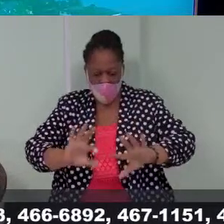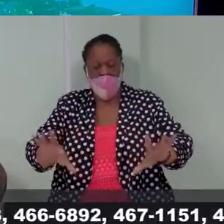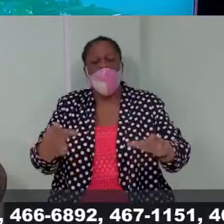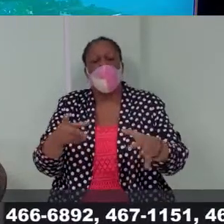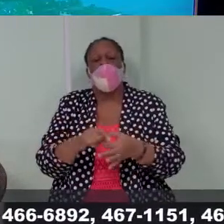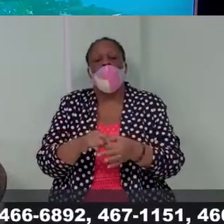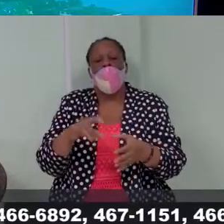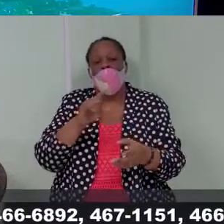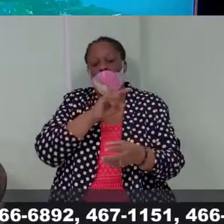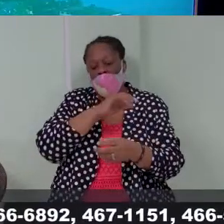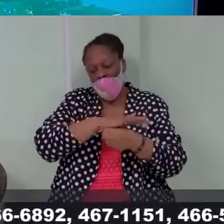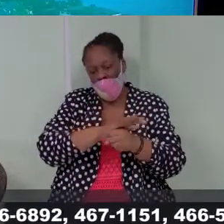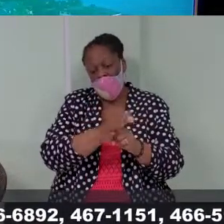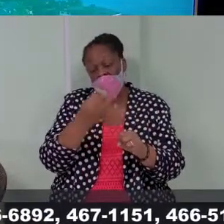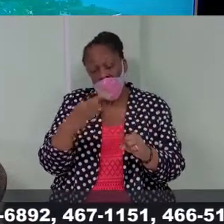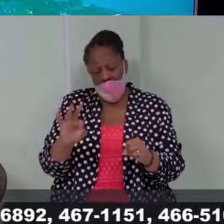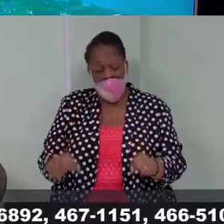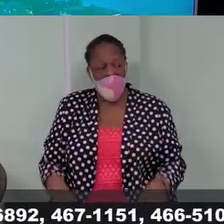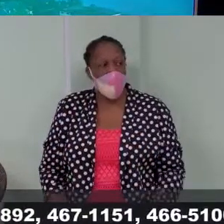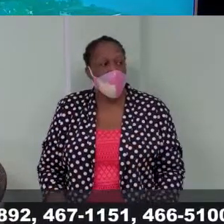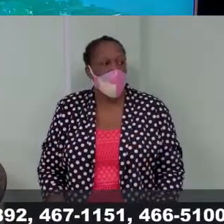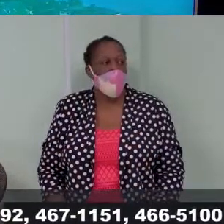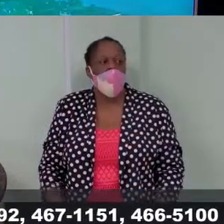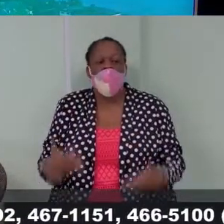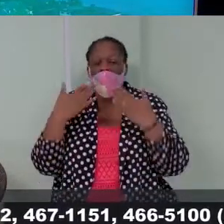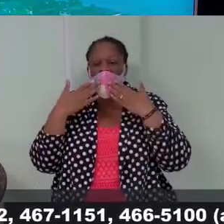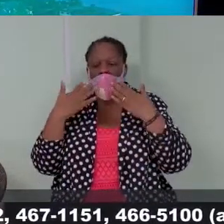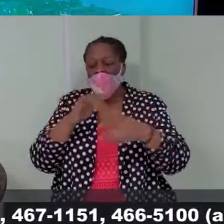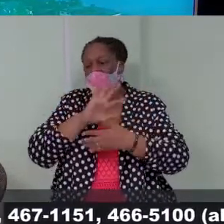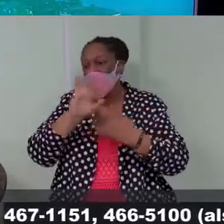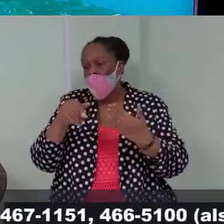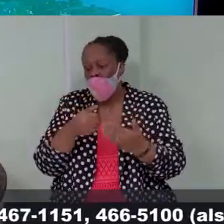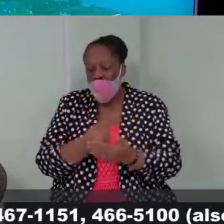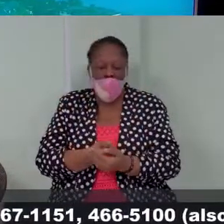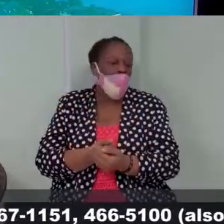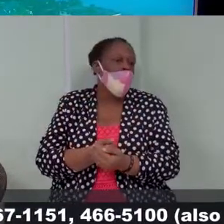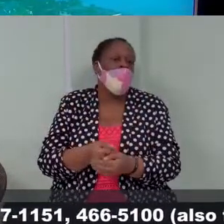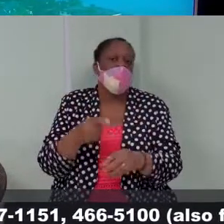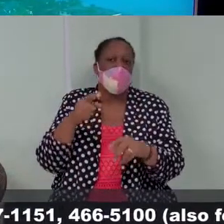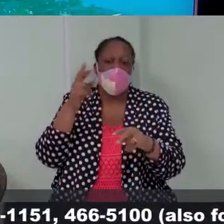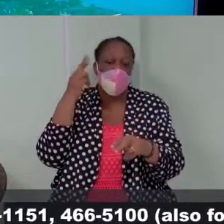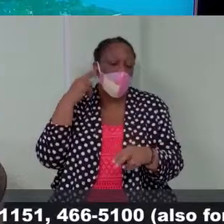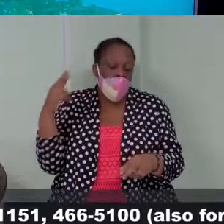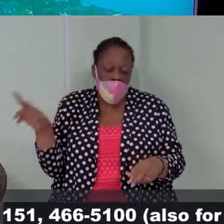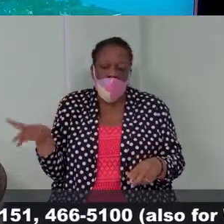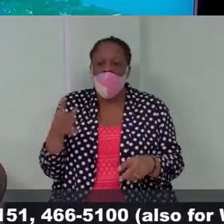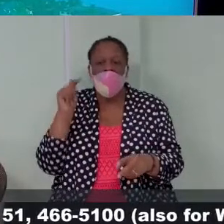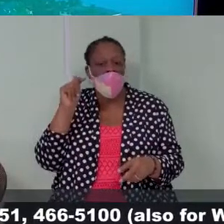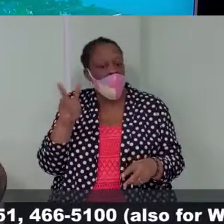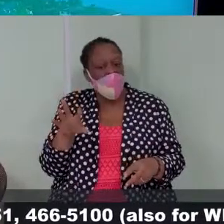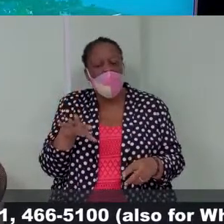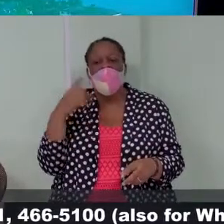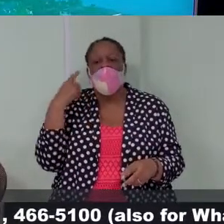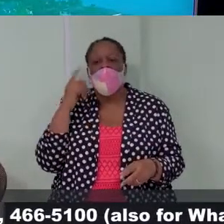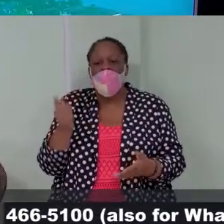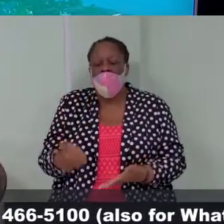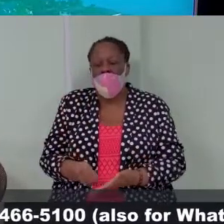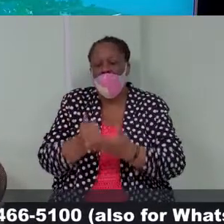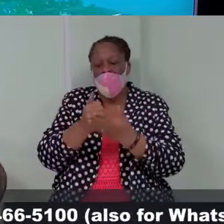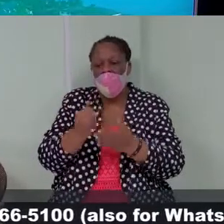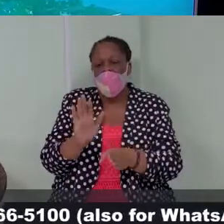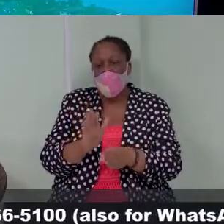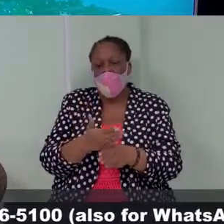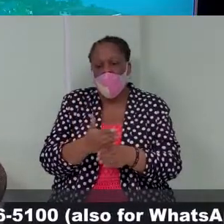in providing information and getting the news out with respect to what we are doing here in